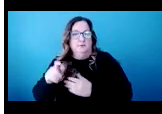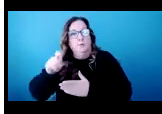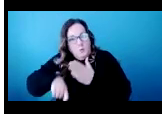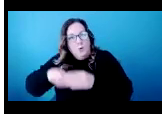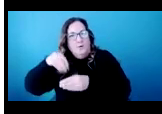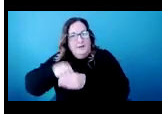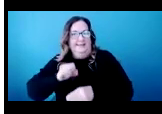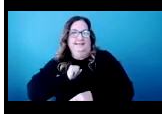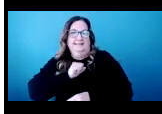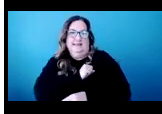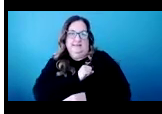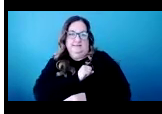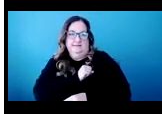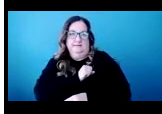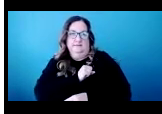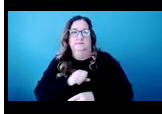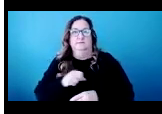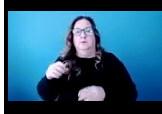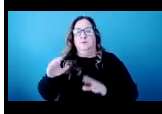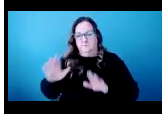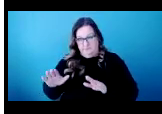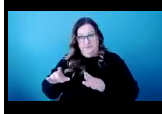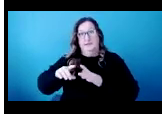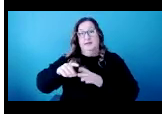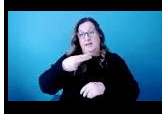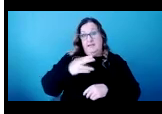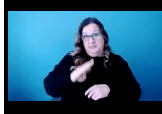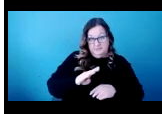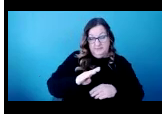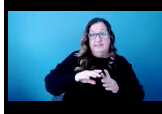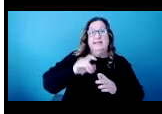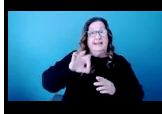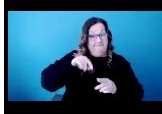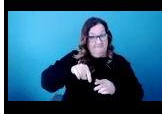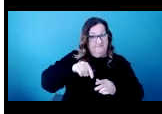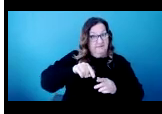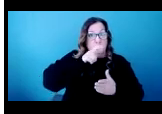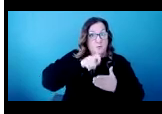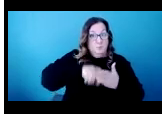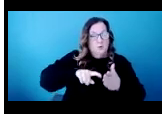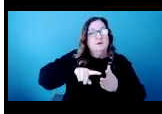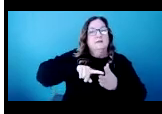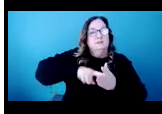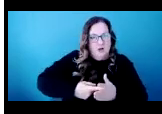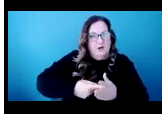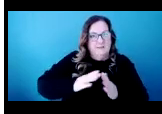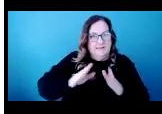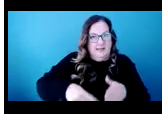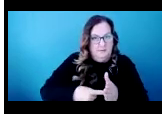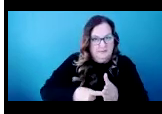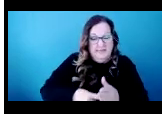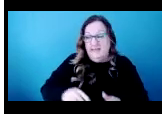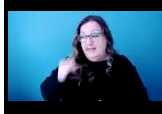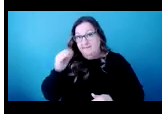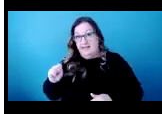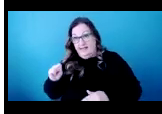place it starts in is where it will go to first. If it's HB, it starts in the House. If it's SB, it starts in the Senate. And so that